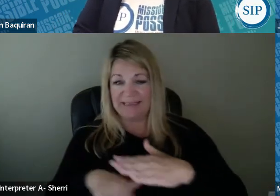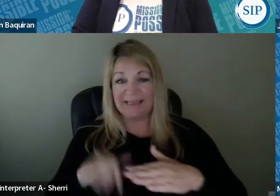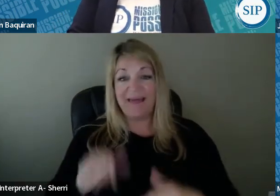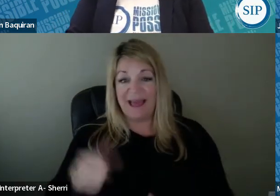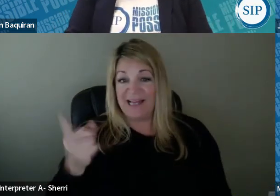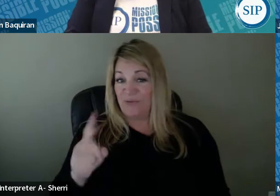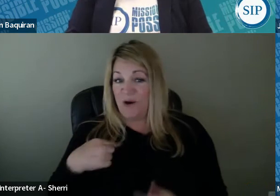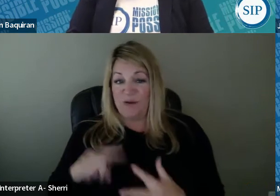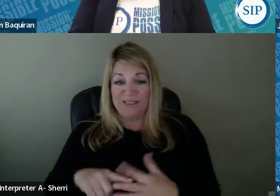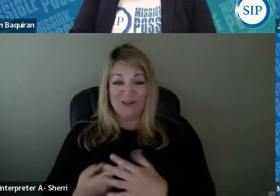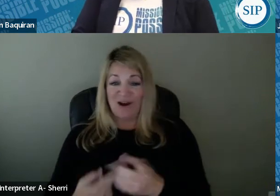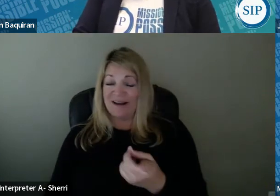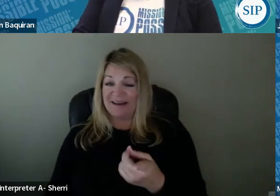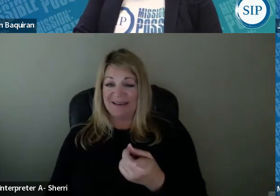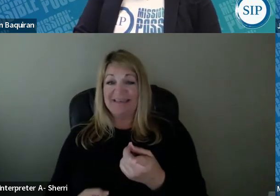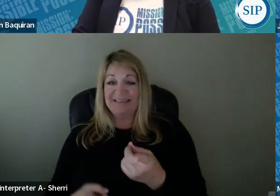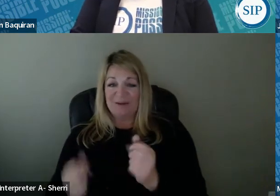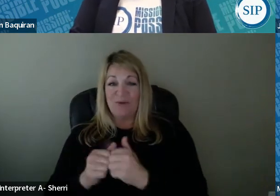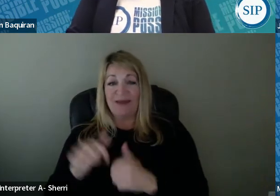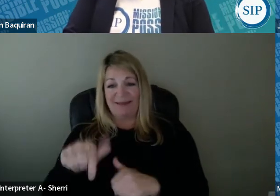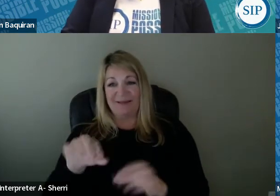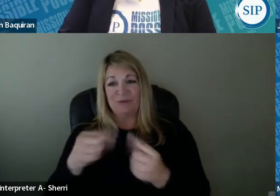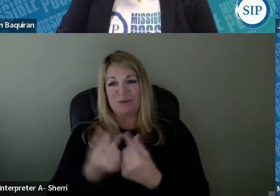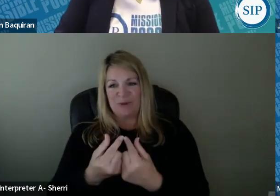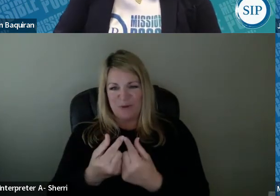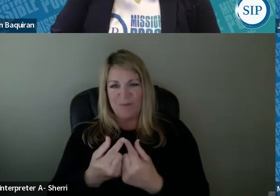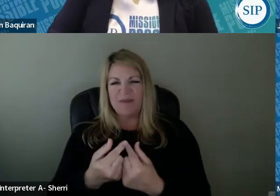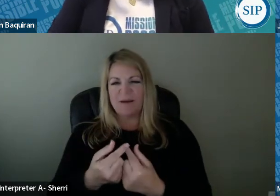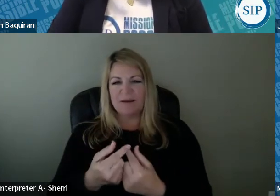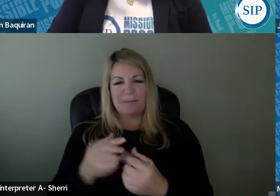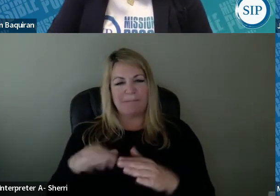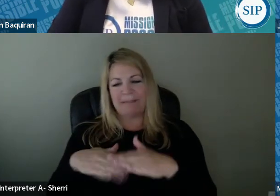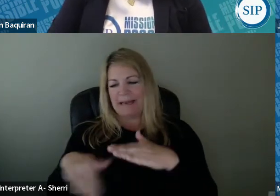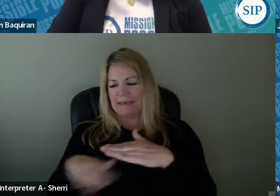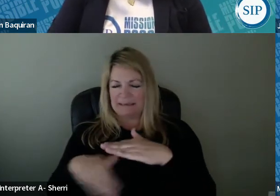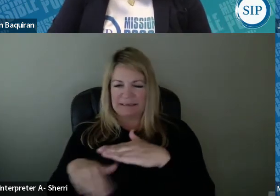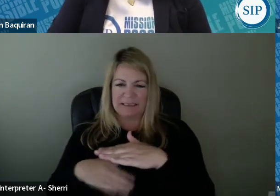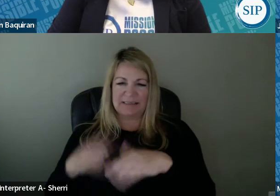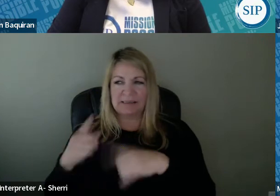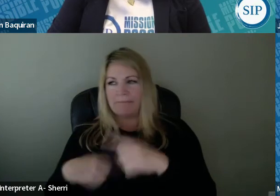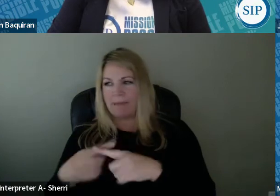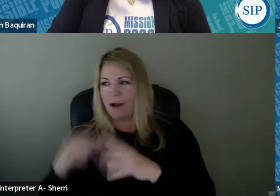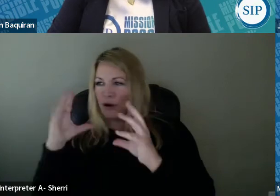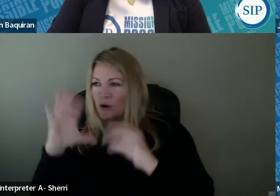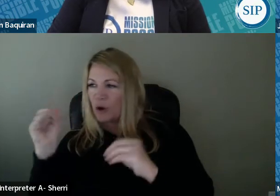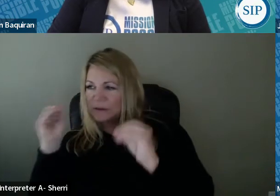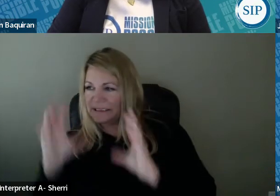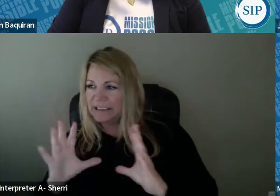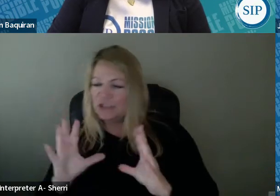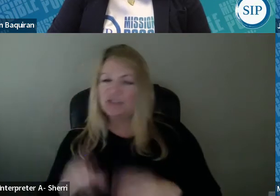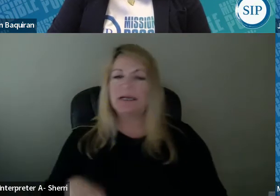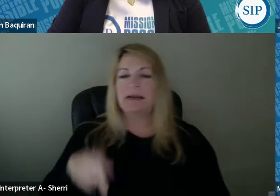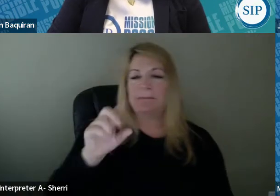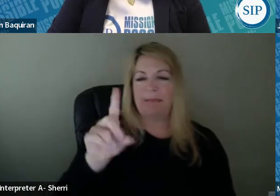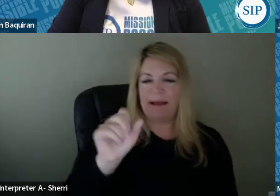started with this group. So just the very basics about co-teaching, and then, like I said, the Padlet of